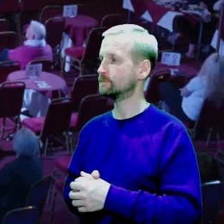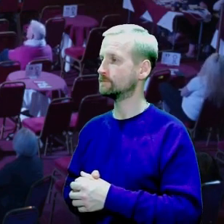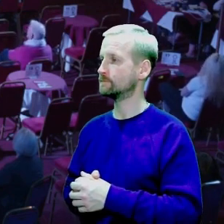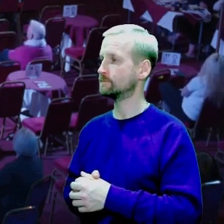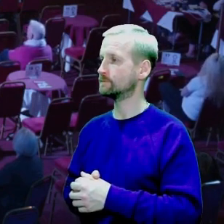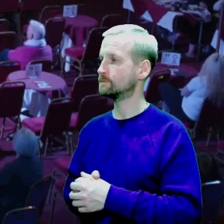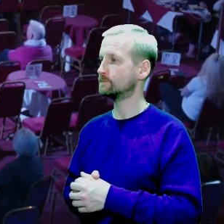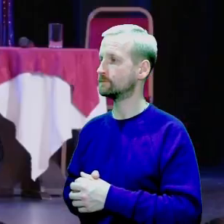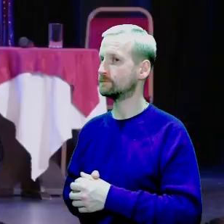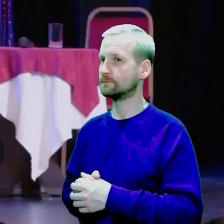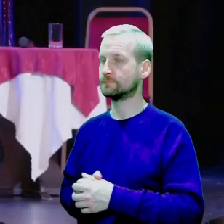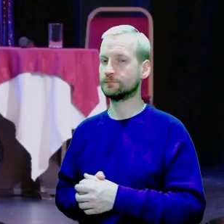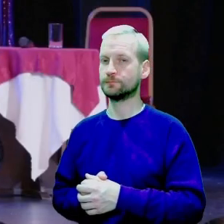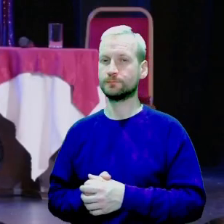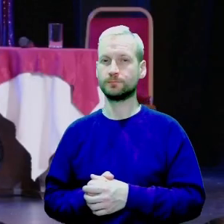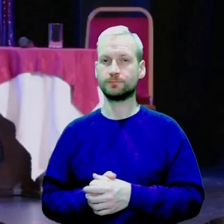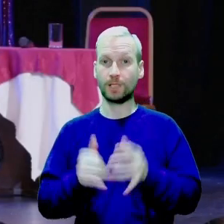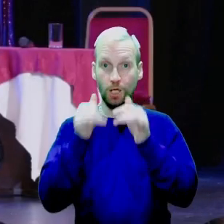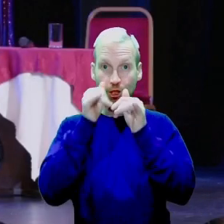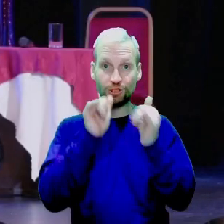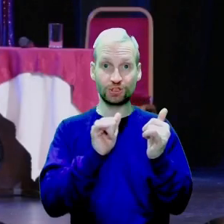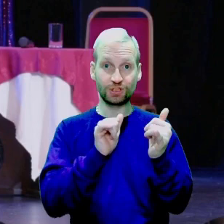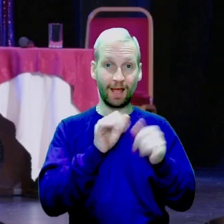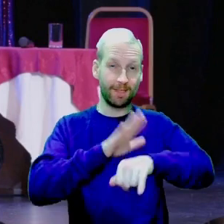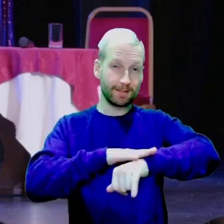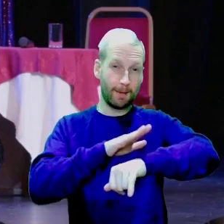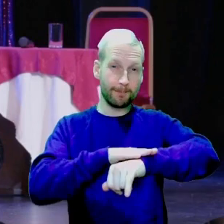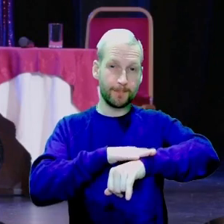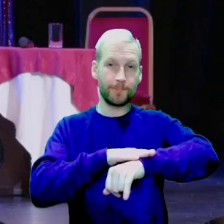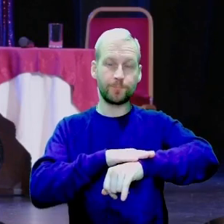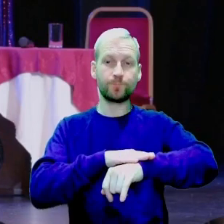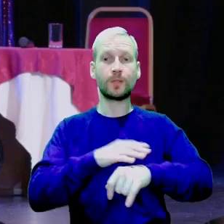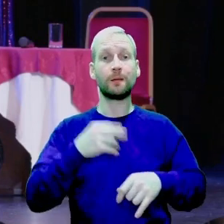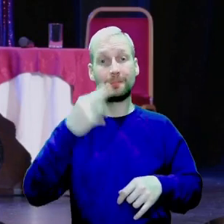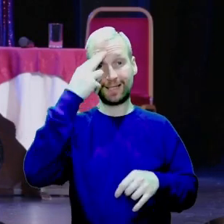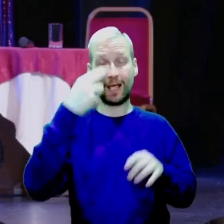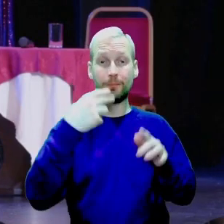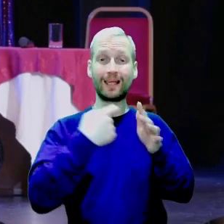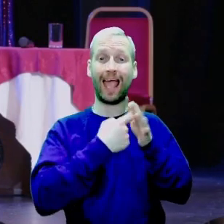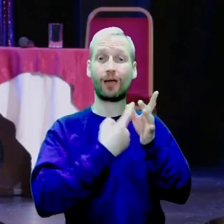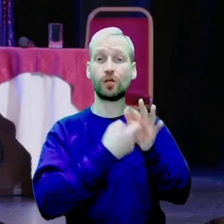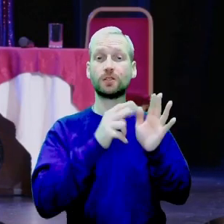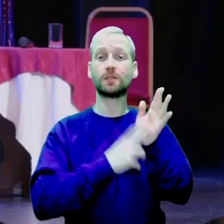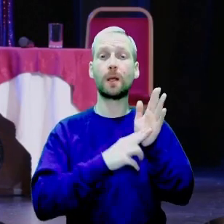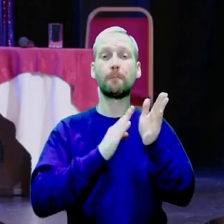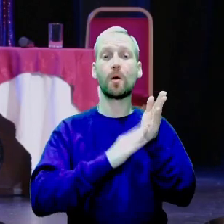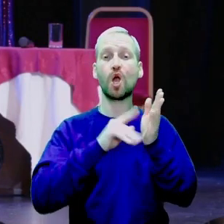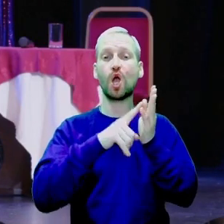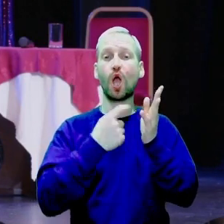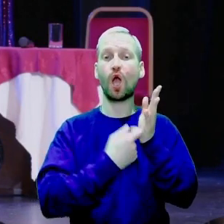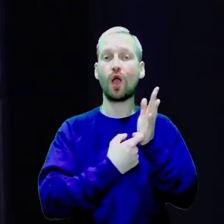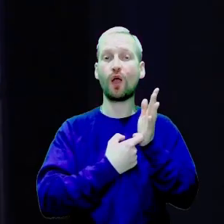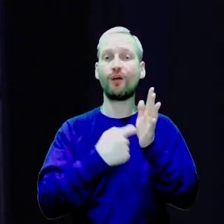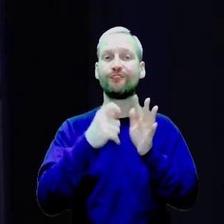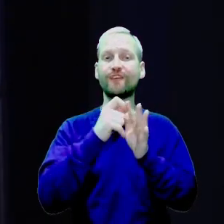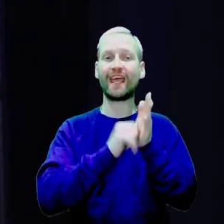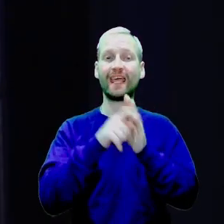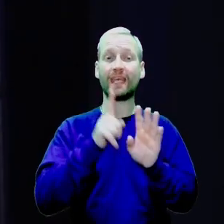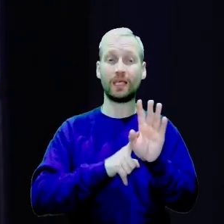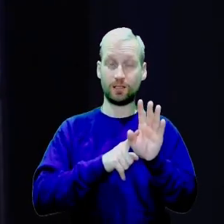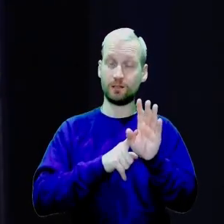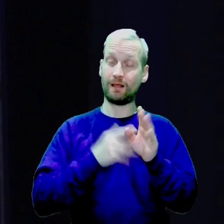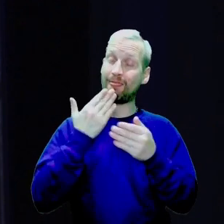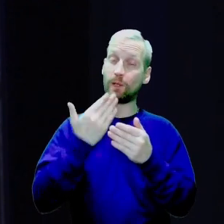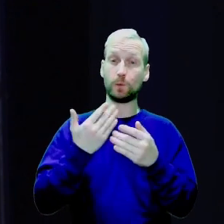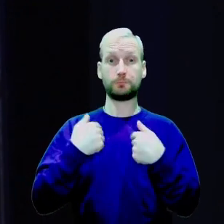Just check my clock. Good afternoon. I'm Karen Murphy, and thank you for the opportunity to speak today. And I